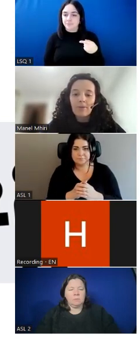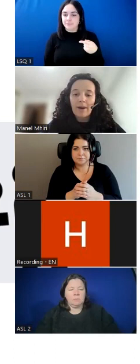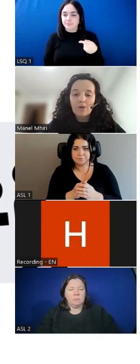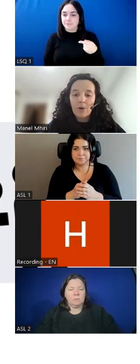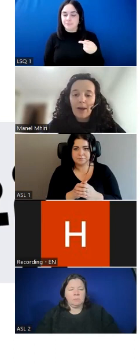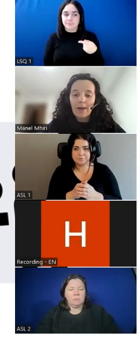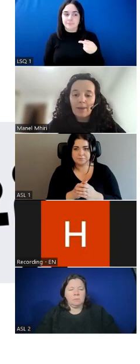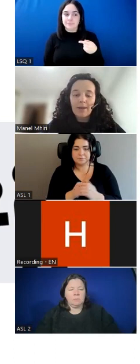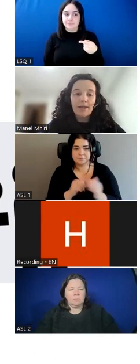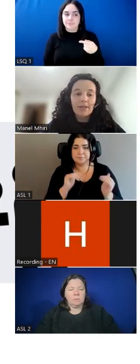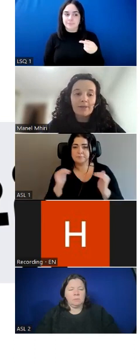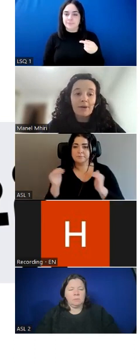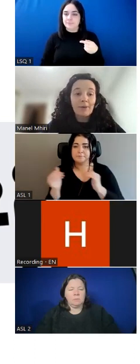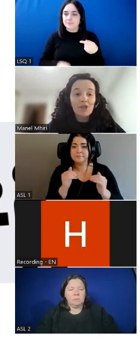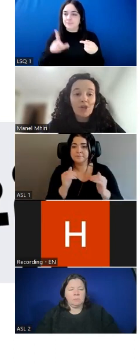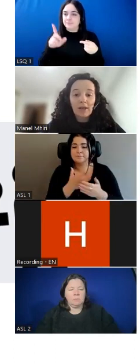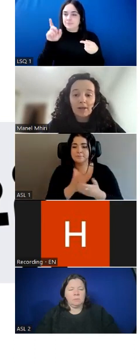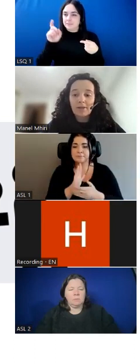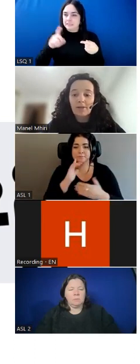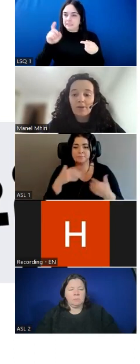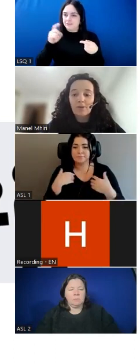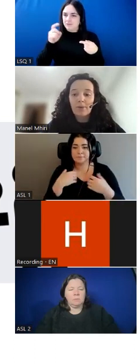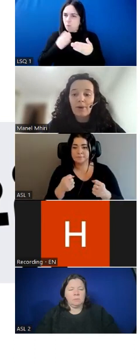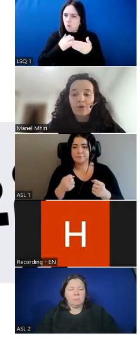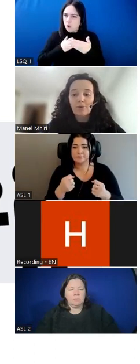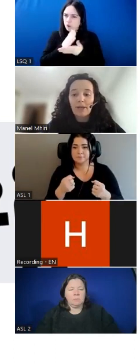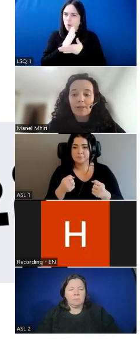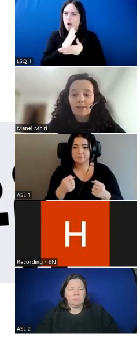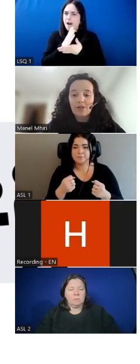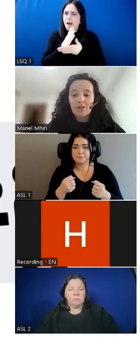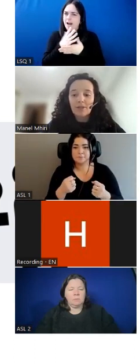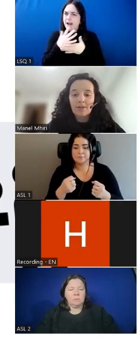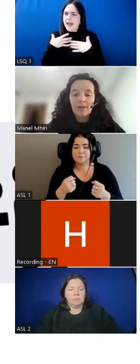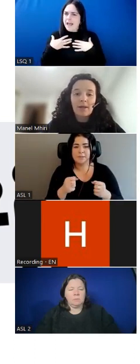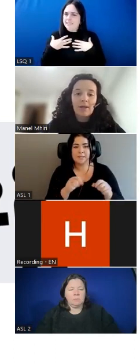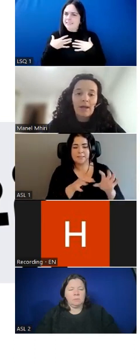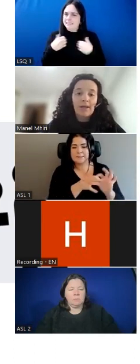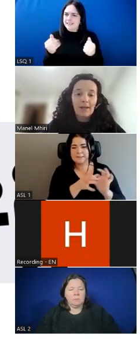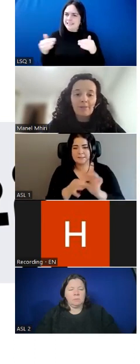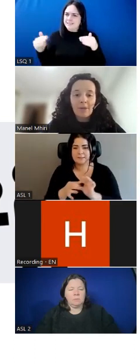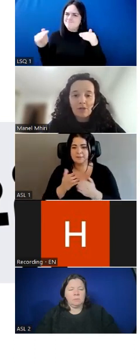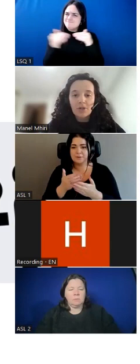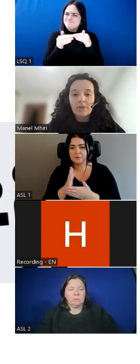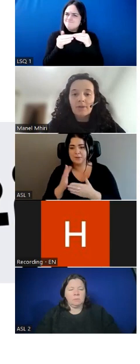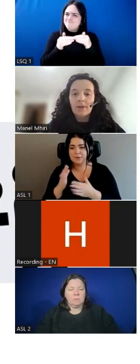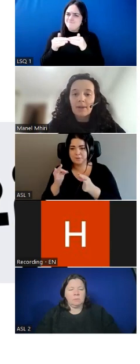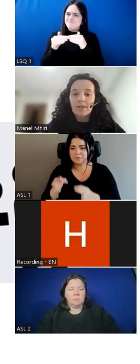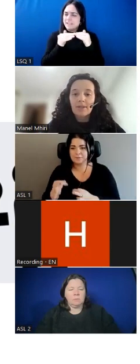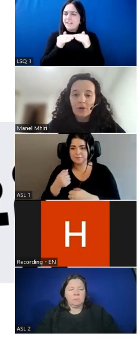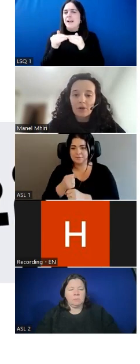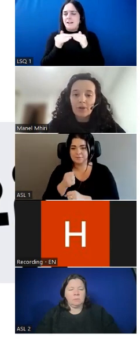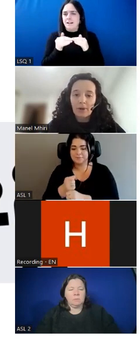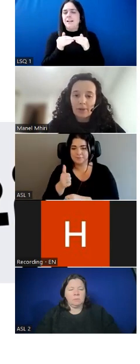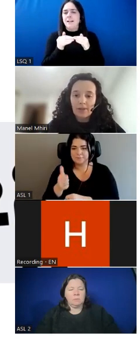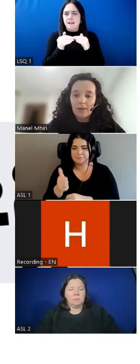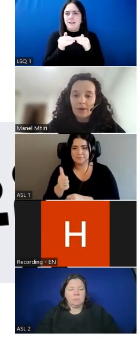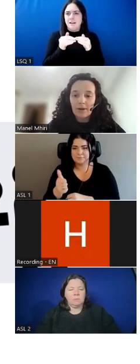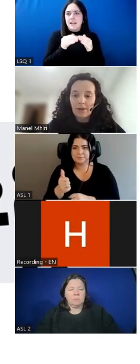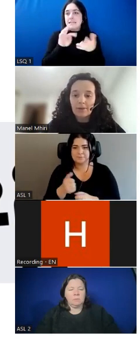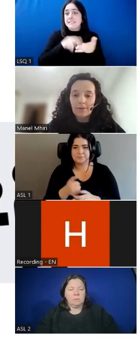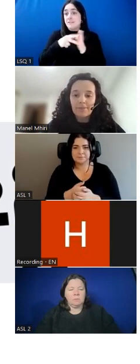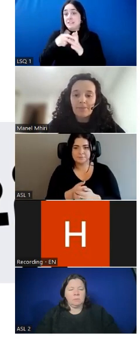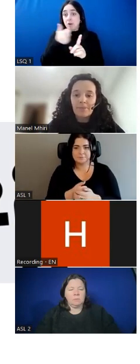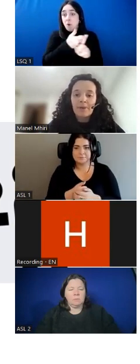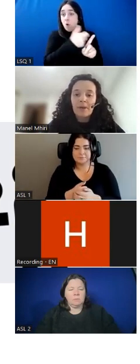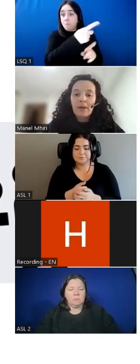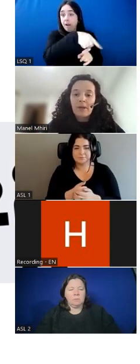equal right to health is very much linked to the right to make decisions. And Ken mentioned this and talked about it